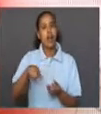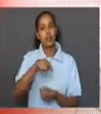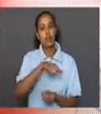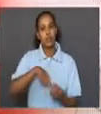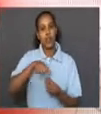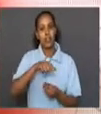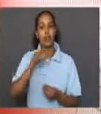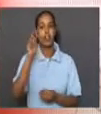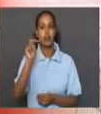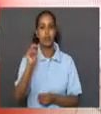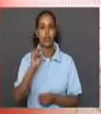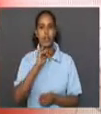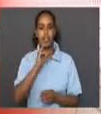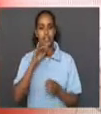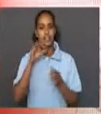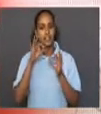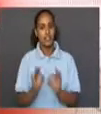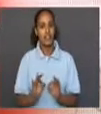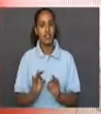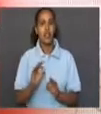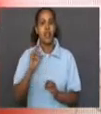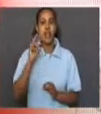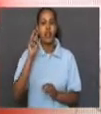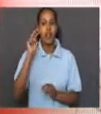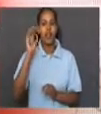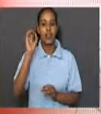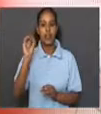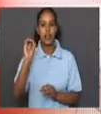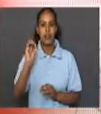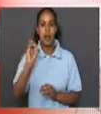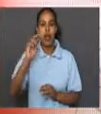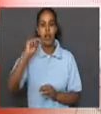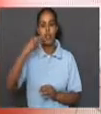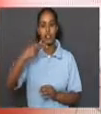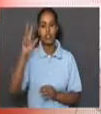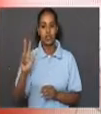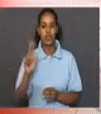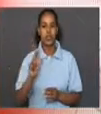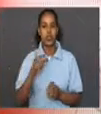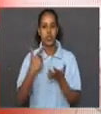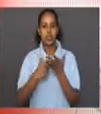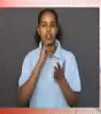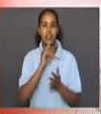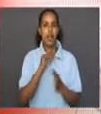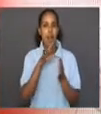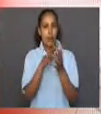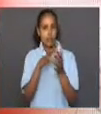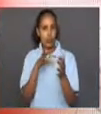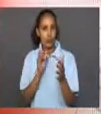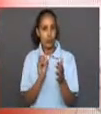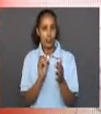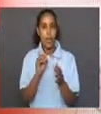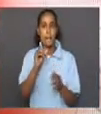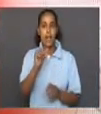atmospheric nitrogen is fixed into nitrates or ammonia. This is absorbed